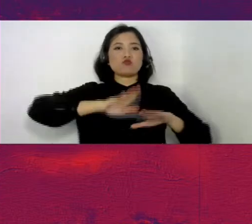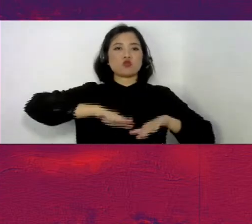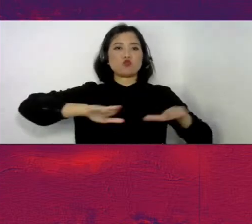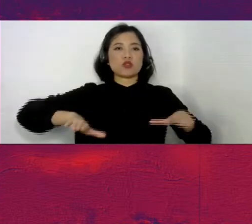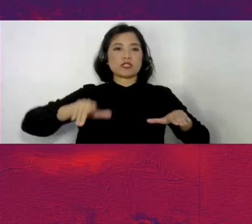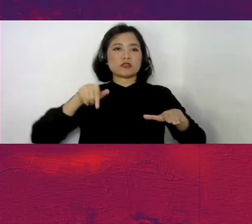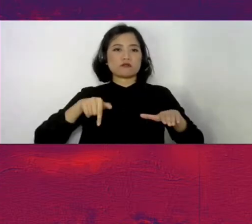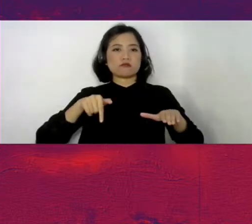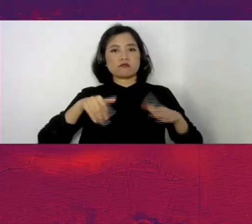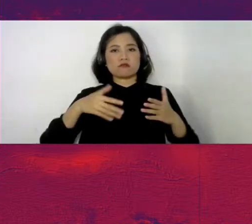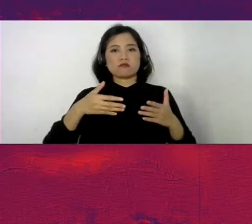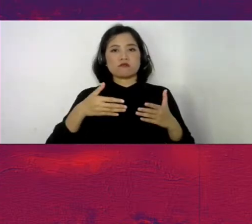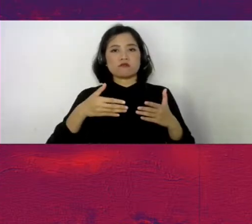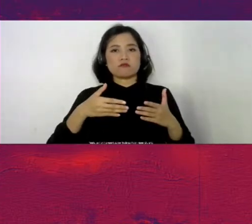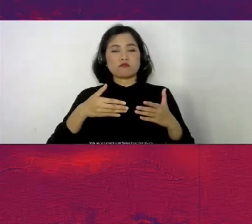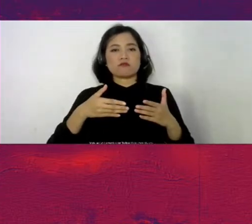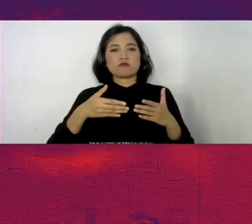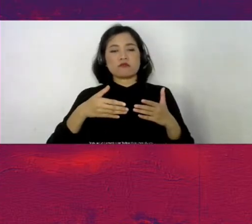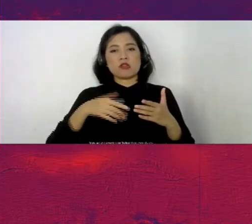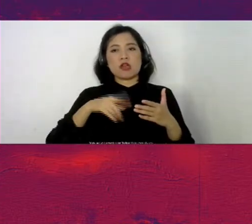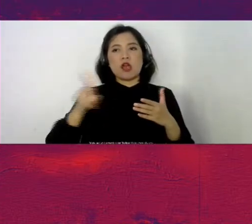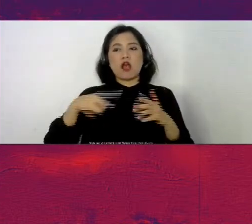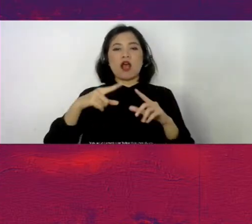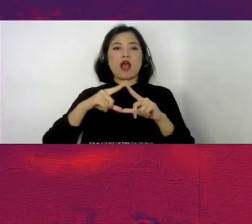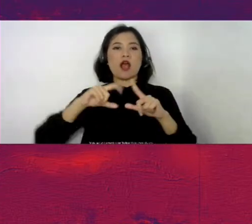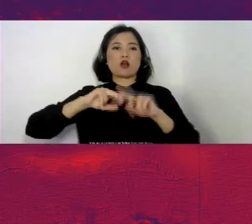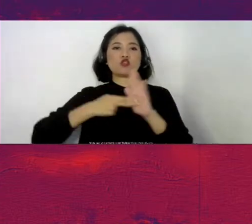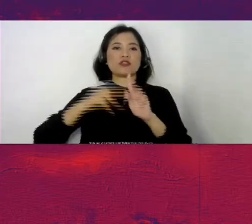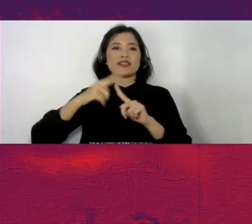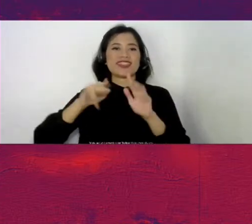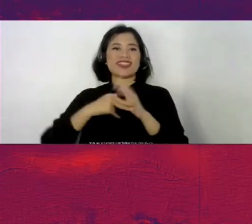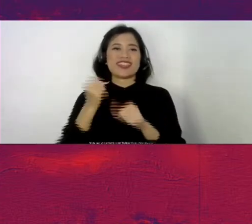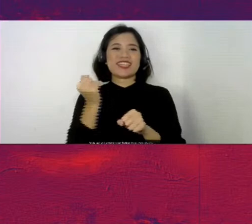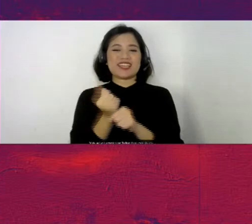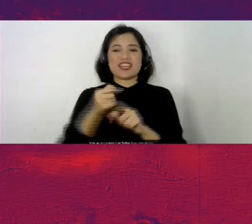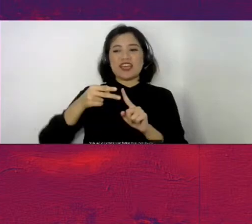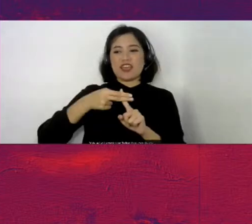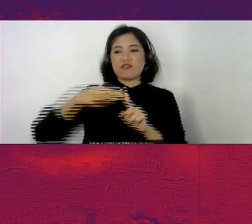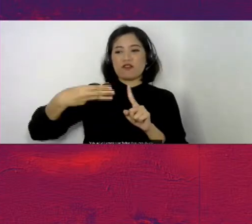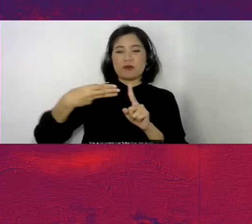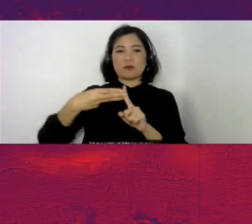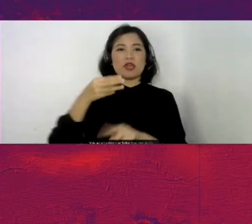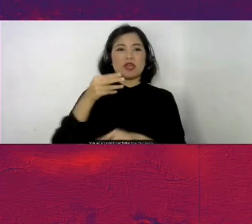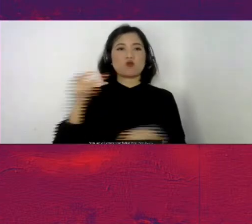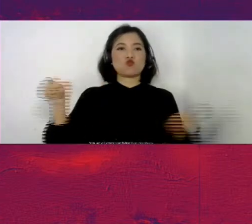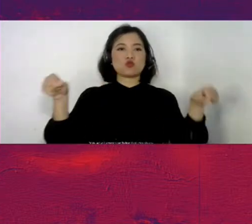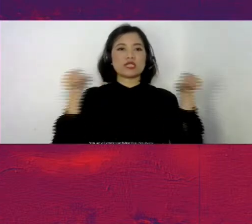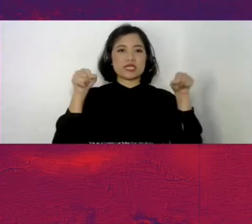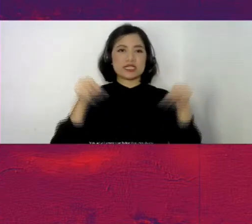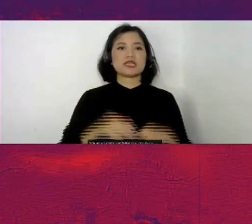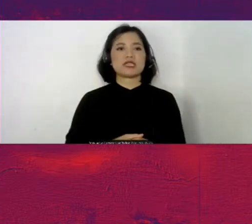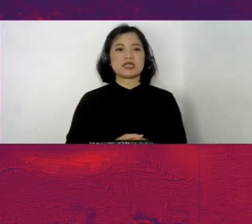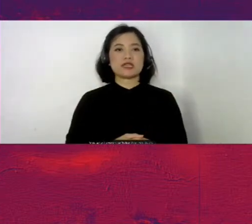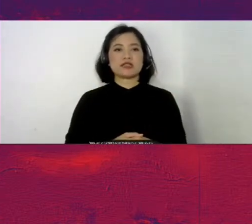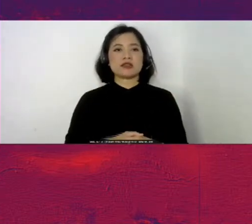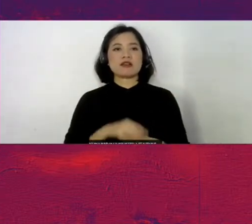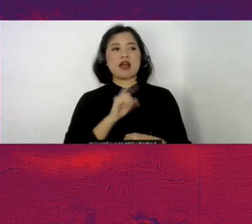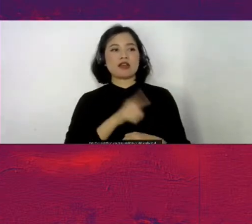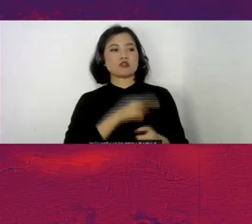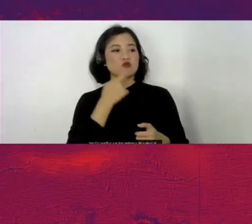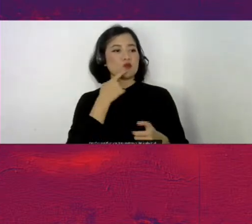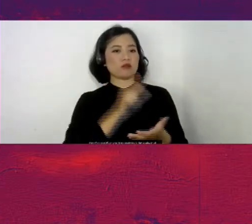graduate of accounting in FEBUI. Yeah, so the first about the reporting aspect, we can see